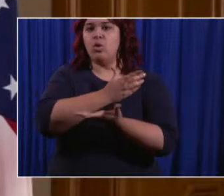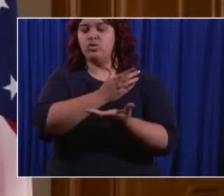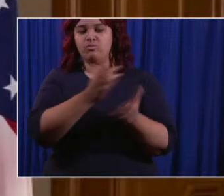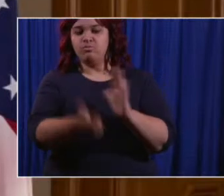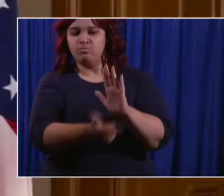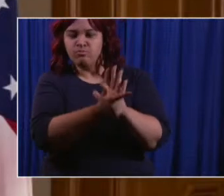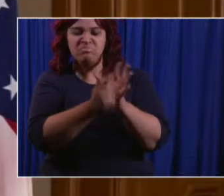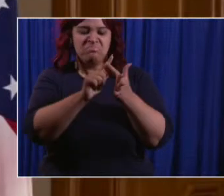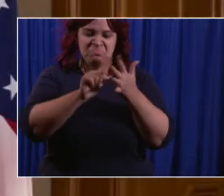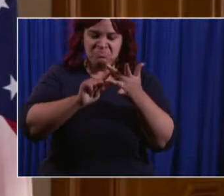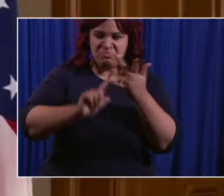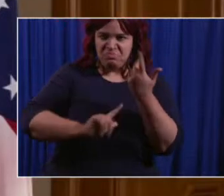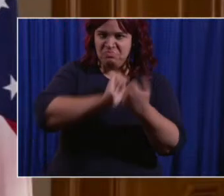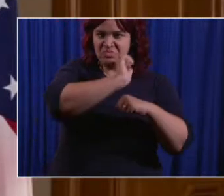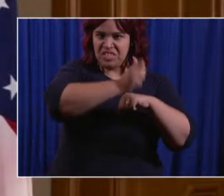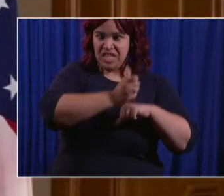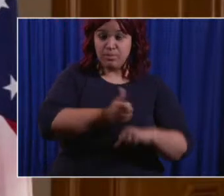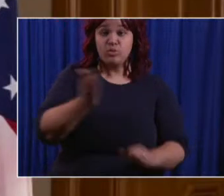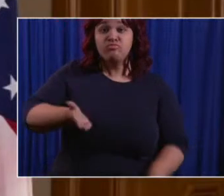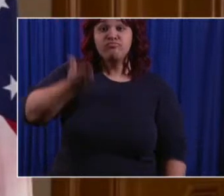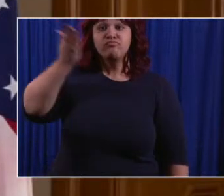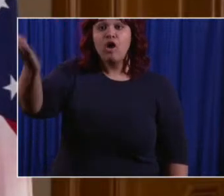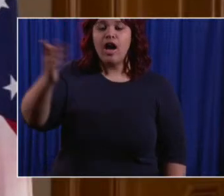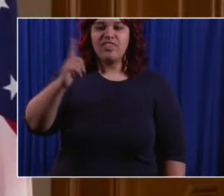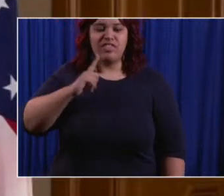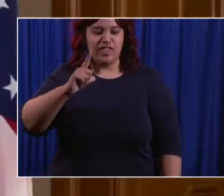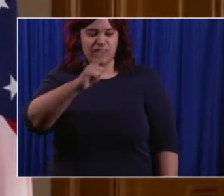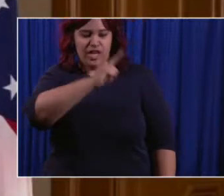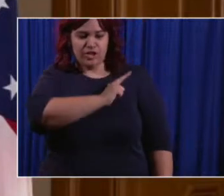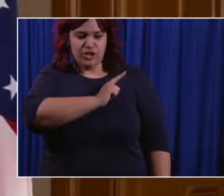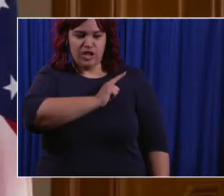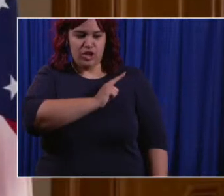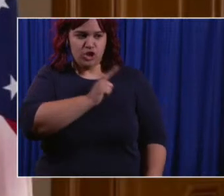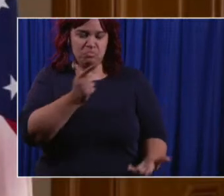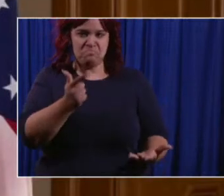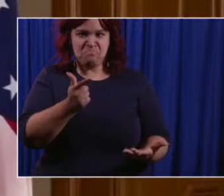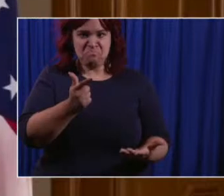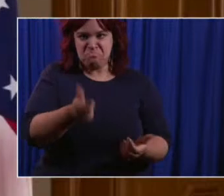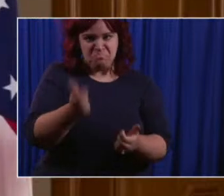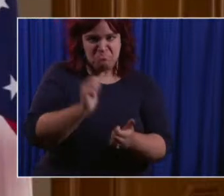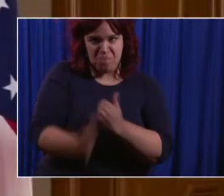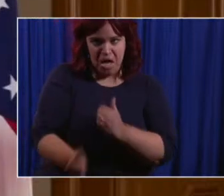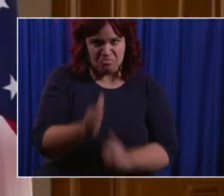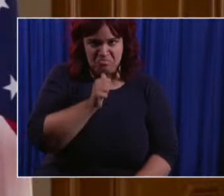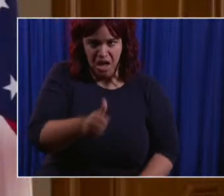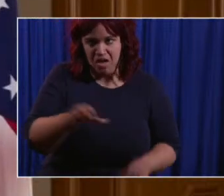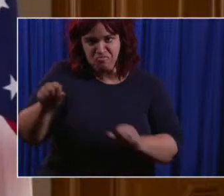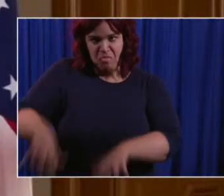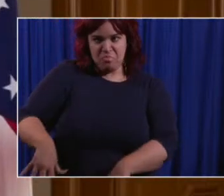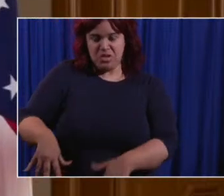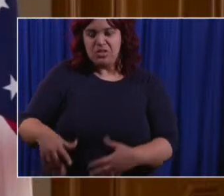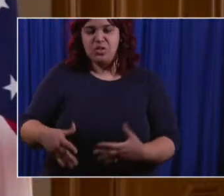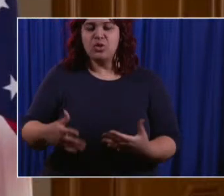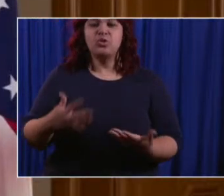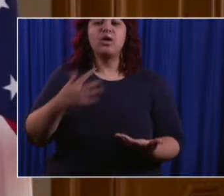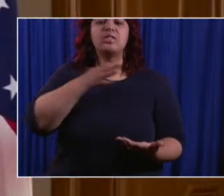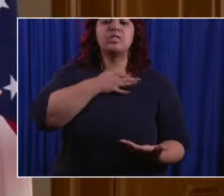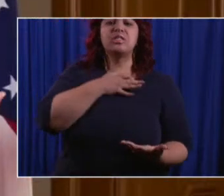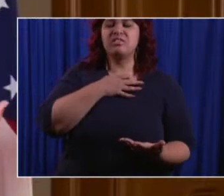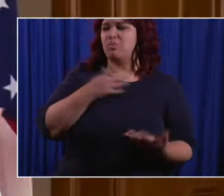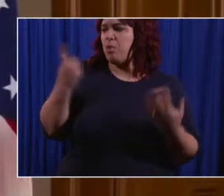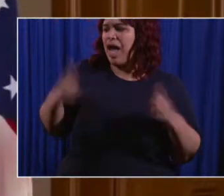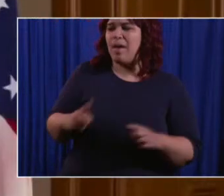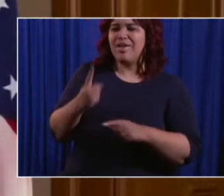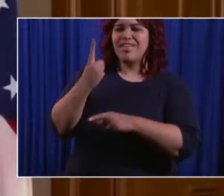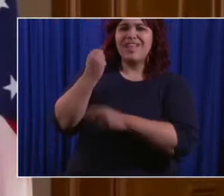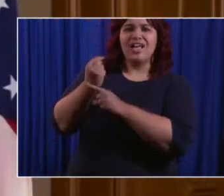So I'm wondering, what went wrong last year, and do you expect a different result this legislative session? Well, I